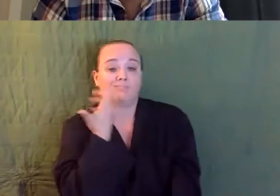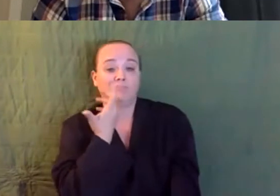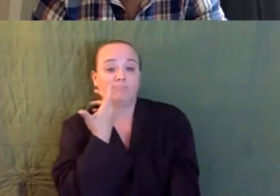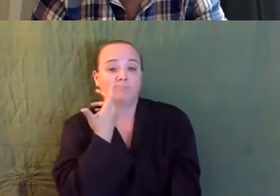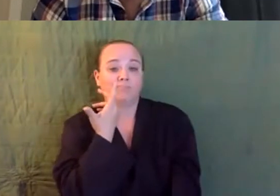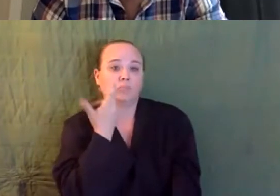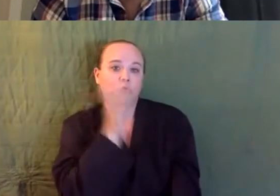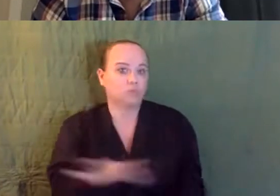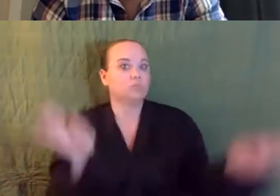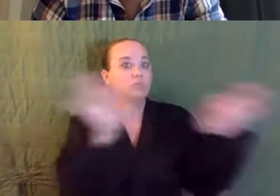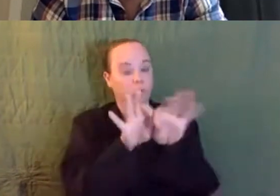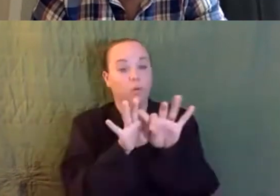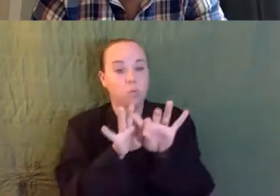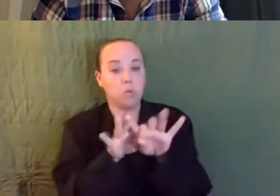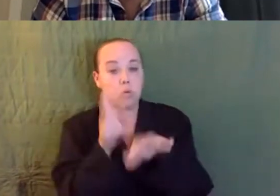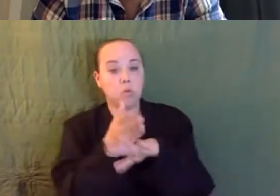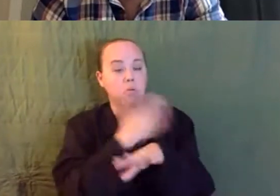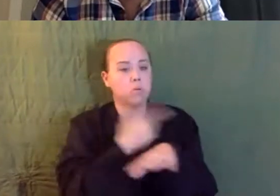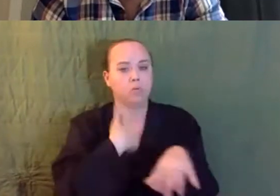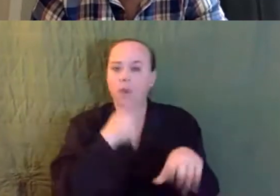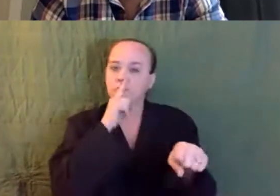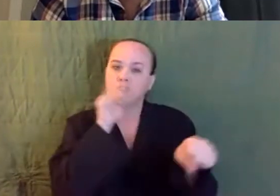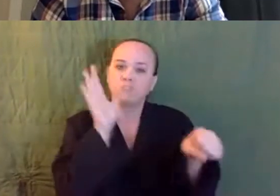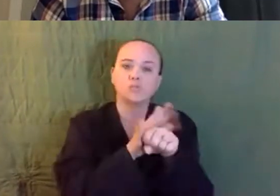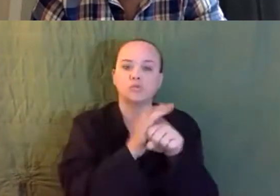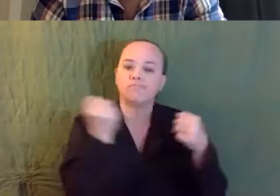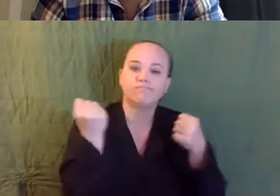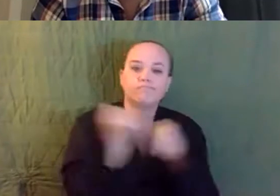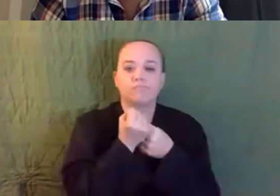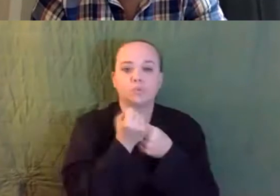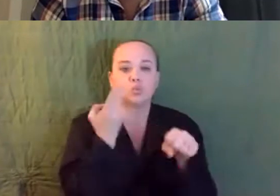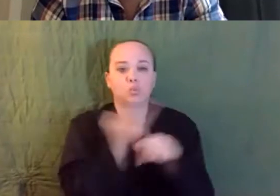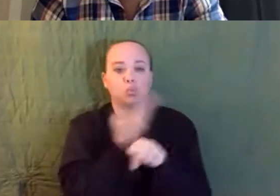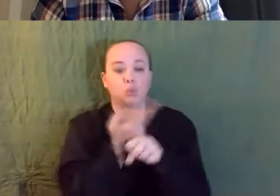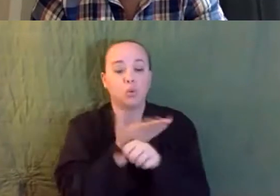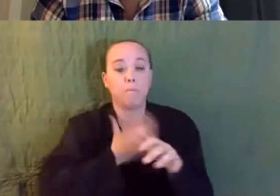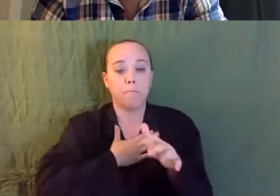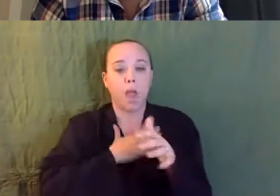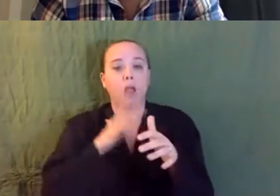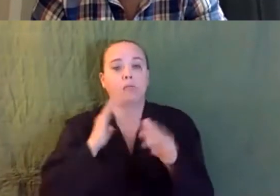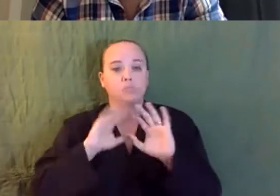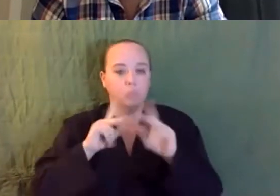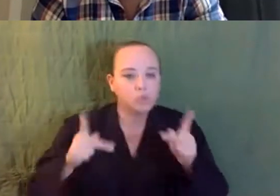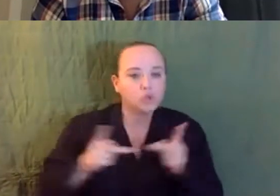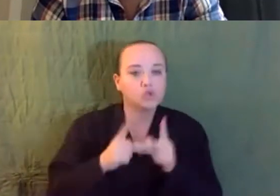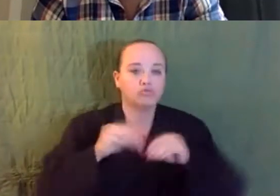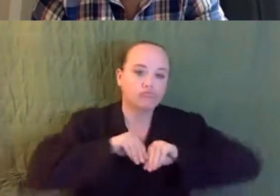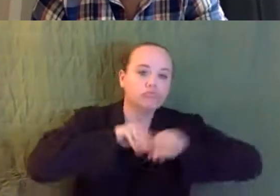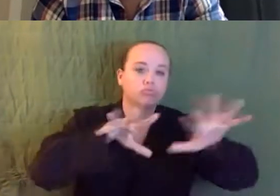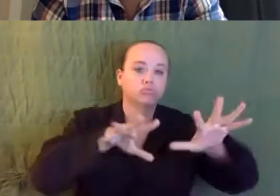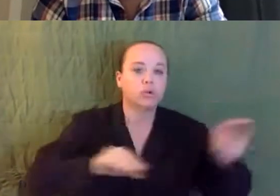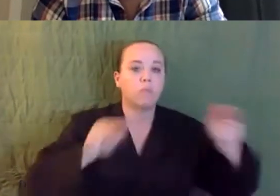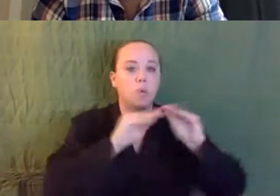special importance, and I am committed to using the platform of my office to get more information out there